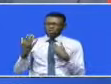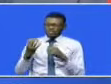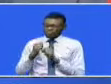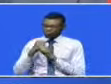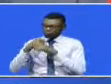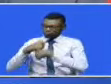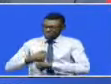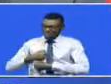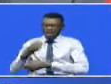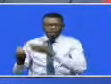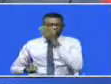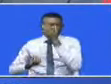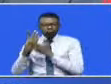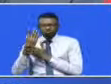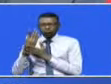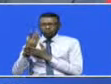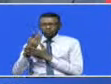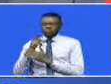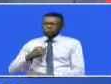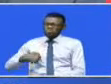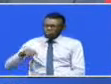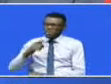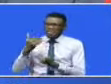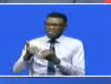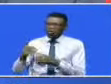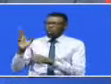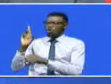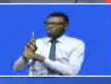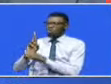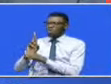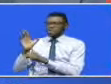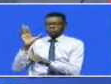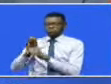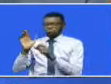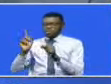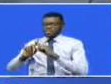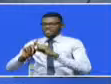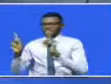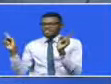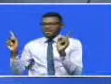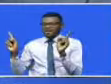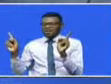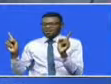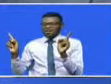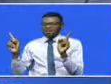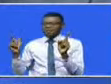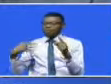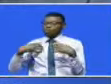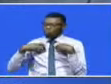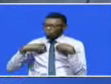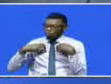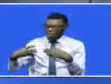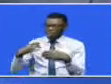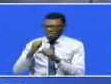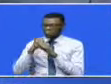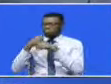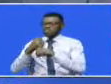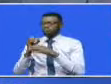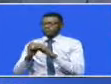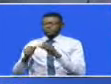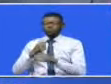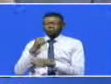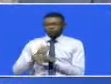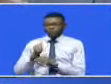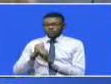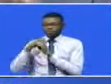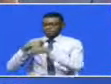We are doing more in terms of consumption at this stage and very little in terms of wealth creation, job creation.